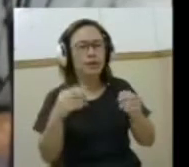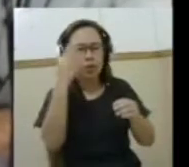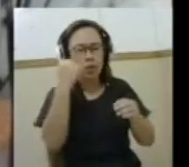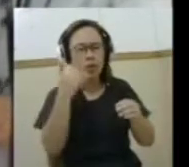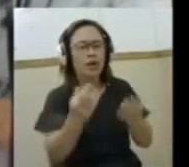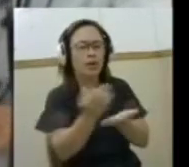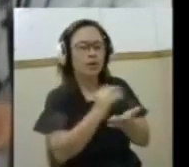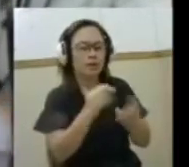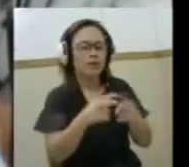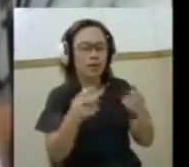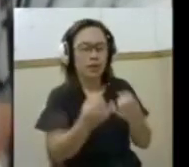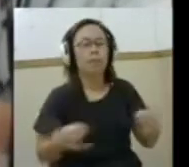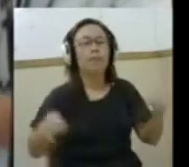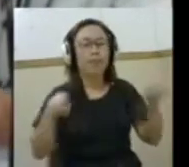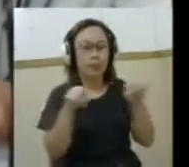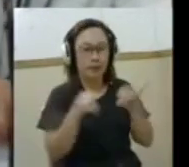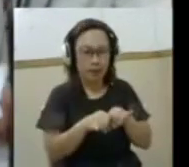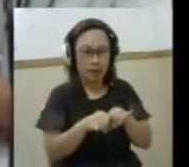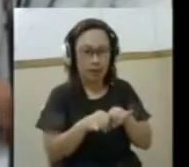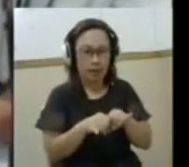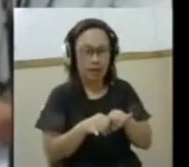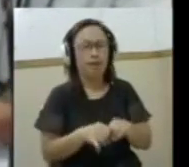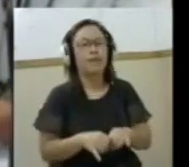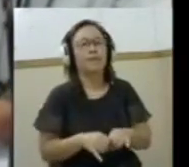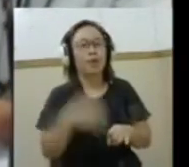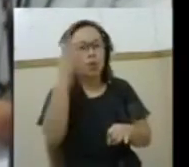important. Okay, let's begin with number 1.